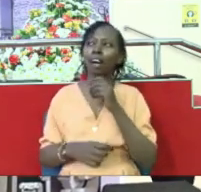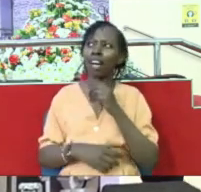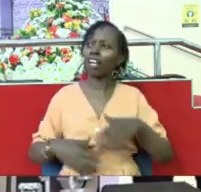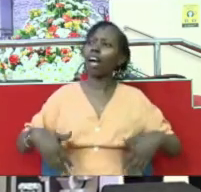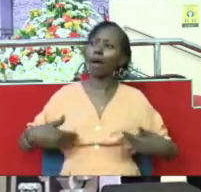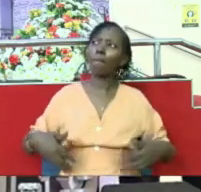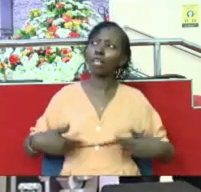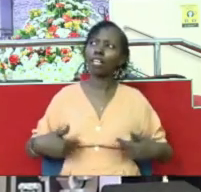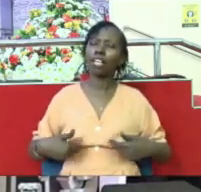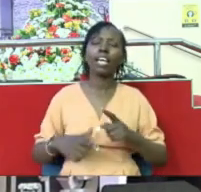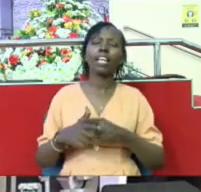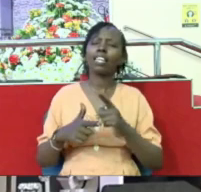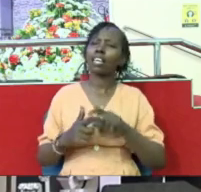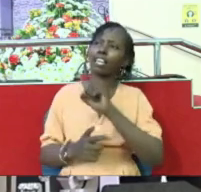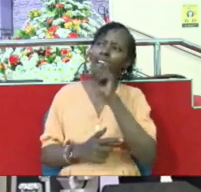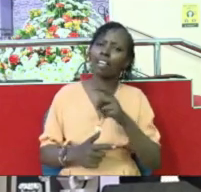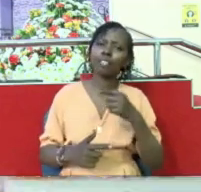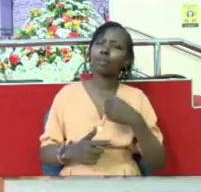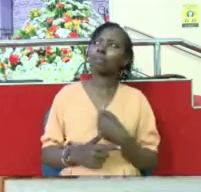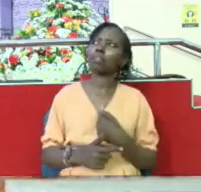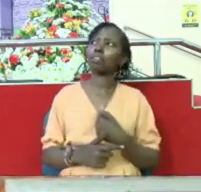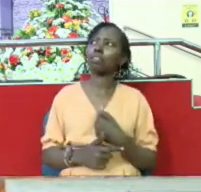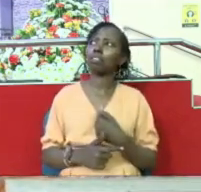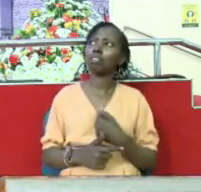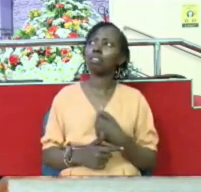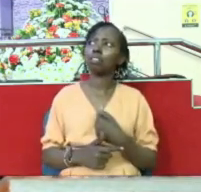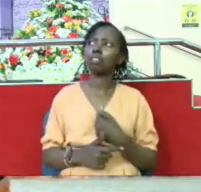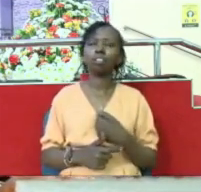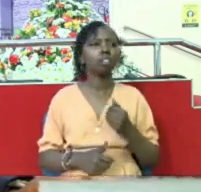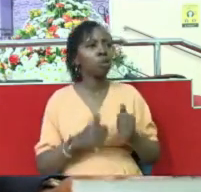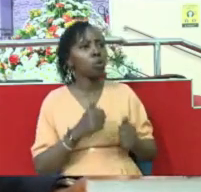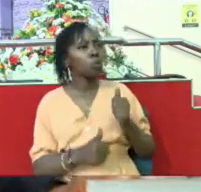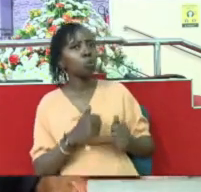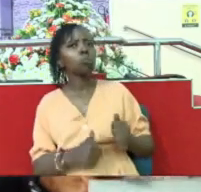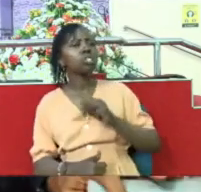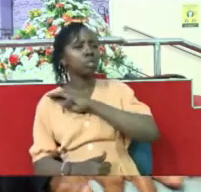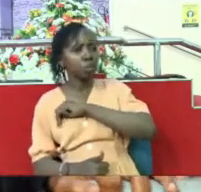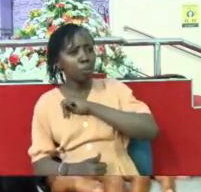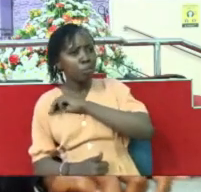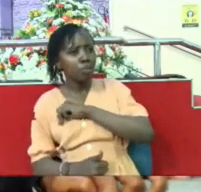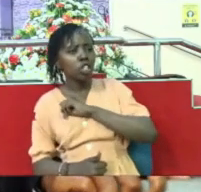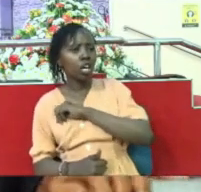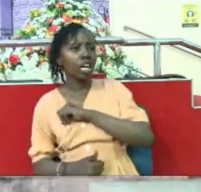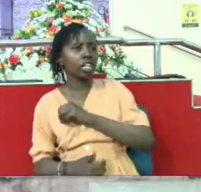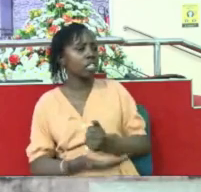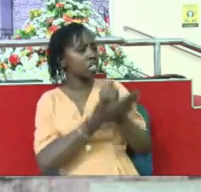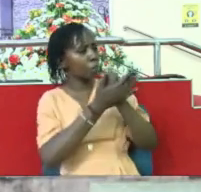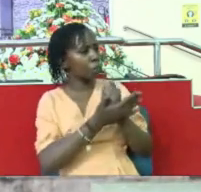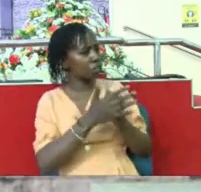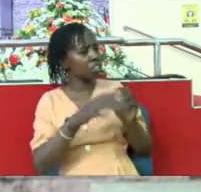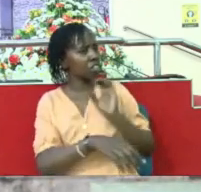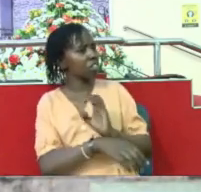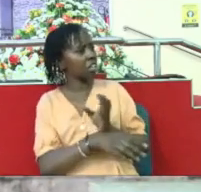is asking me when we are there. Akaniuliza, which mission board supports you? Missionary wagani wanakusaidia? Who